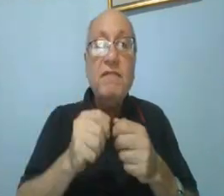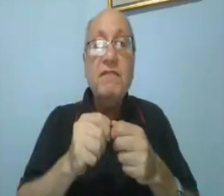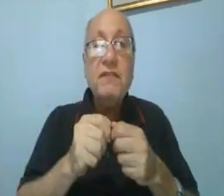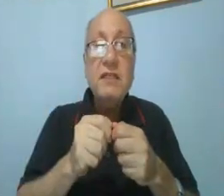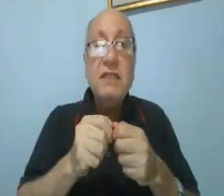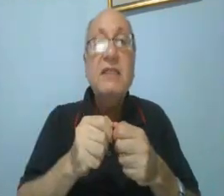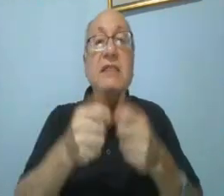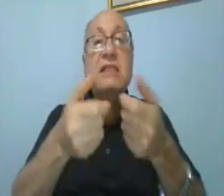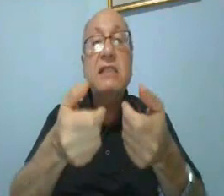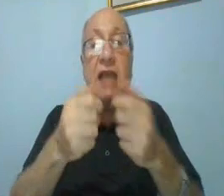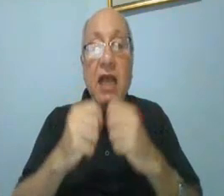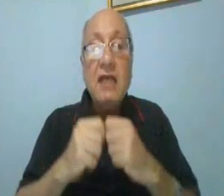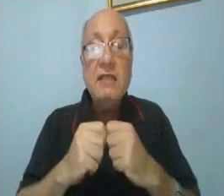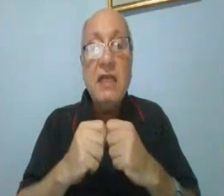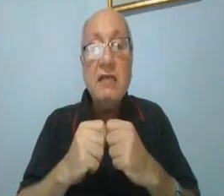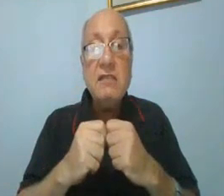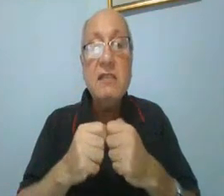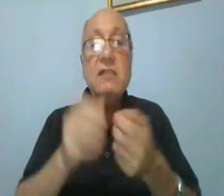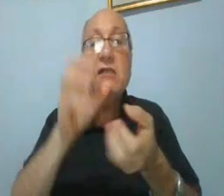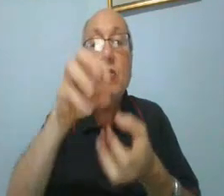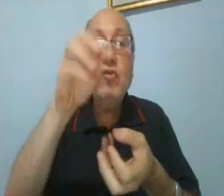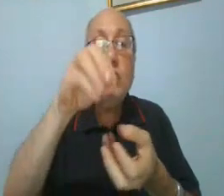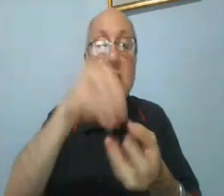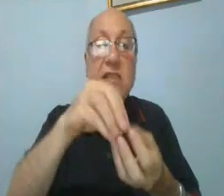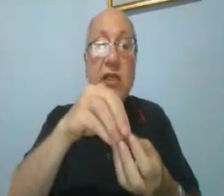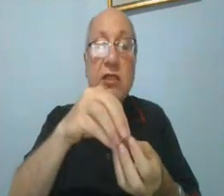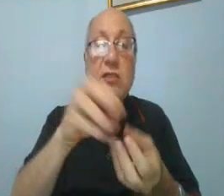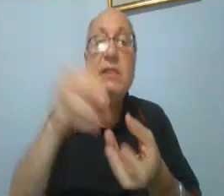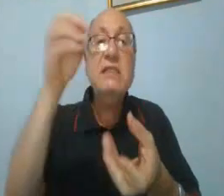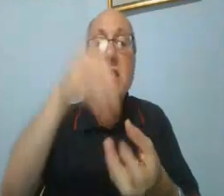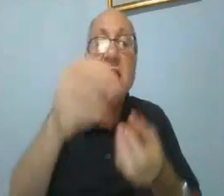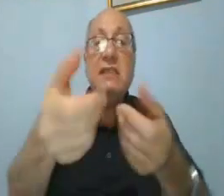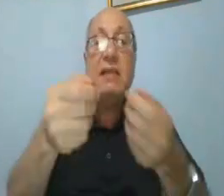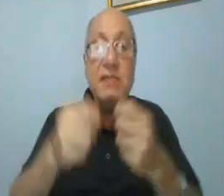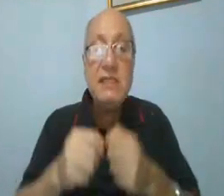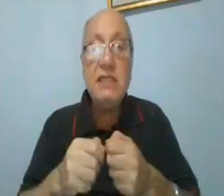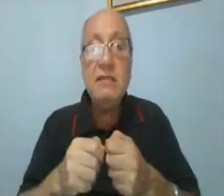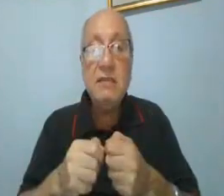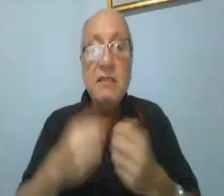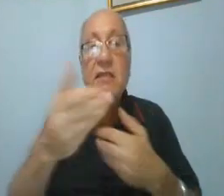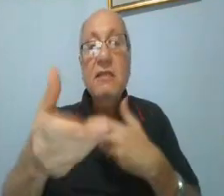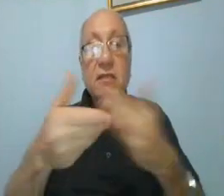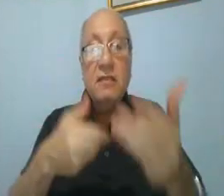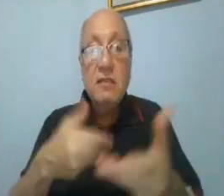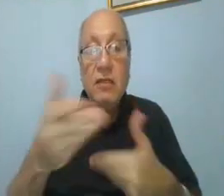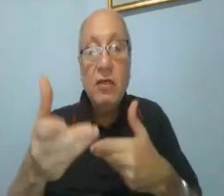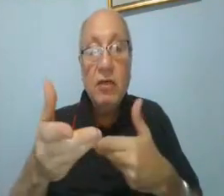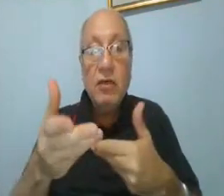doctor give the nurse all these instruments in the basin.